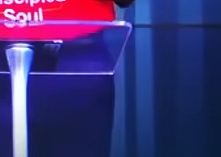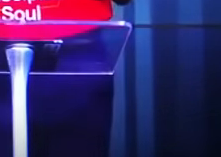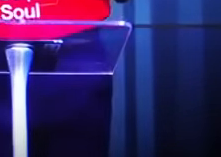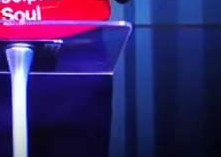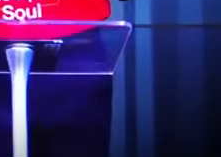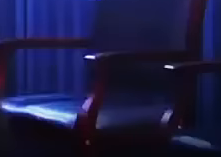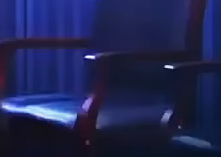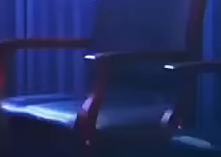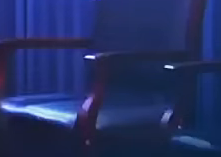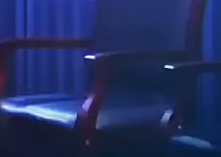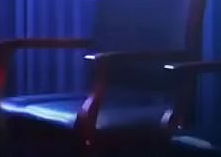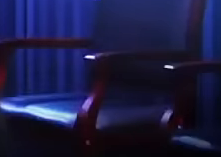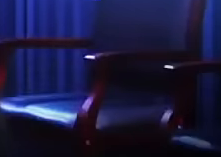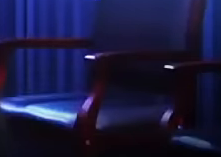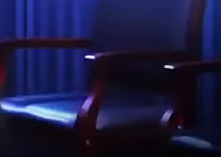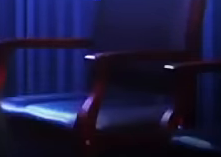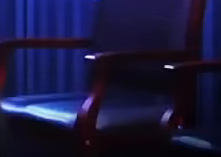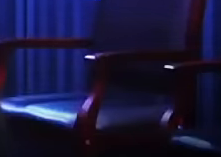recover.